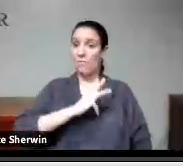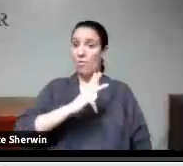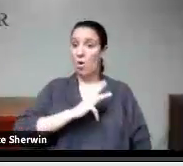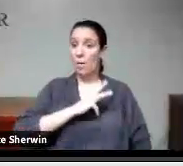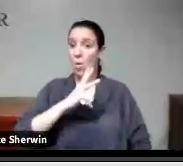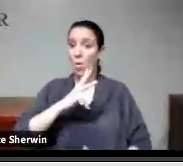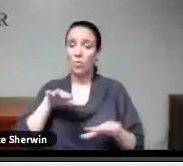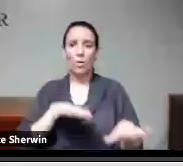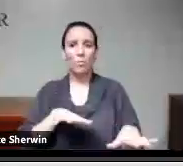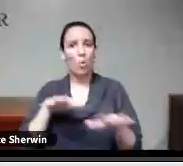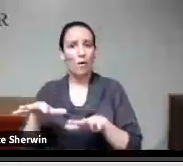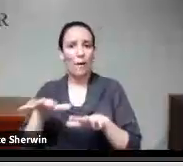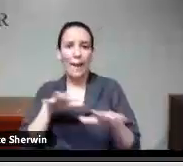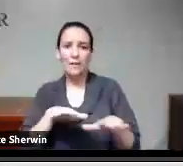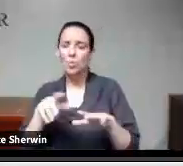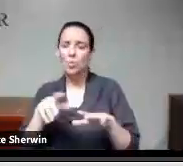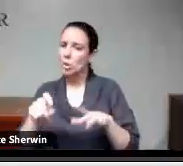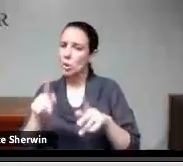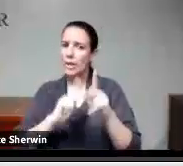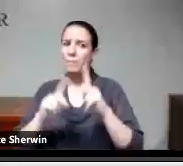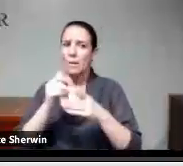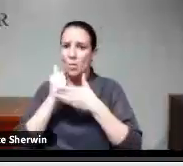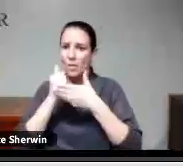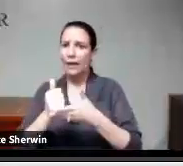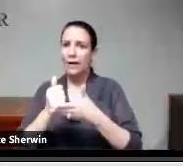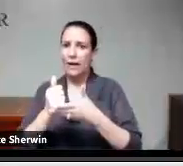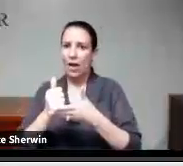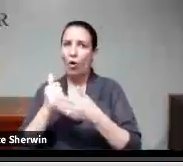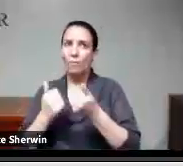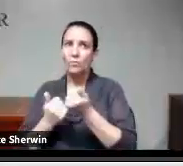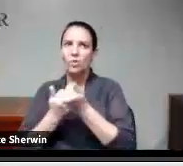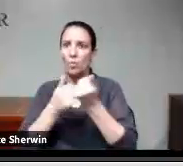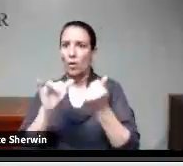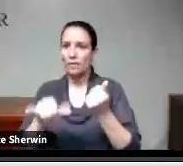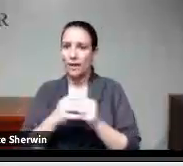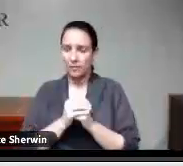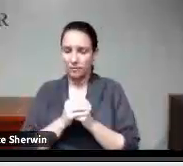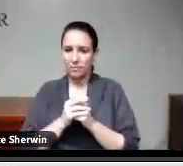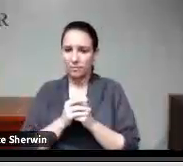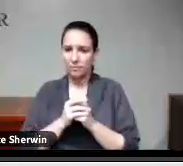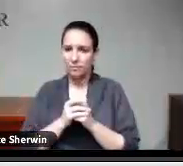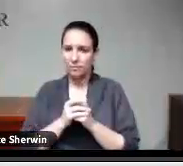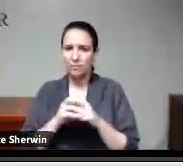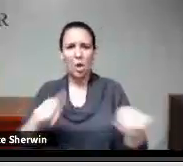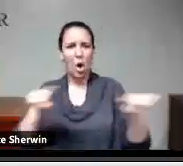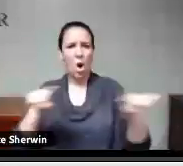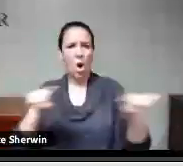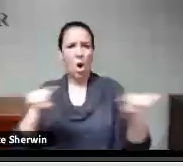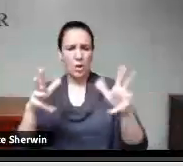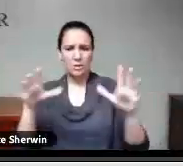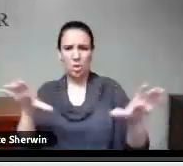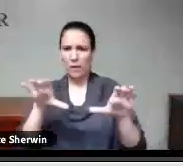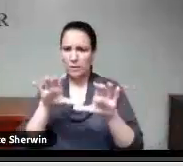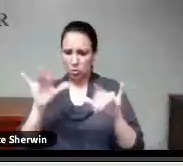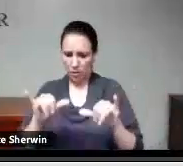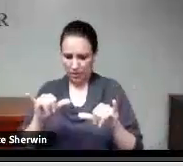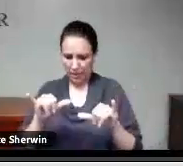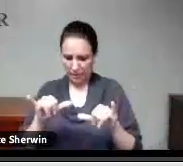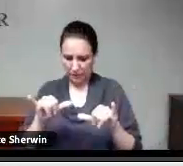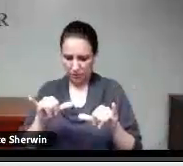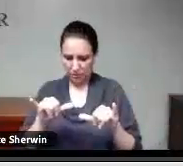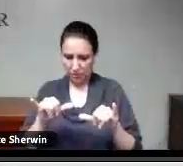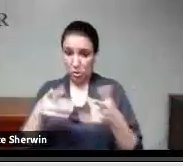can help to process and internalize some of those new behaviors. Are any of you doing this already? Do you have mentoring programs? Do